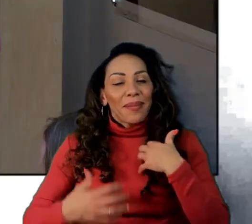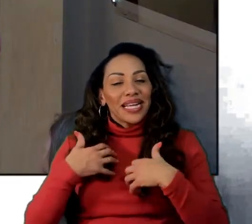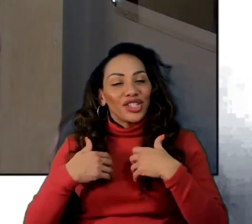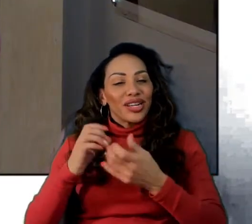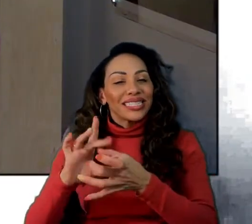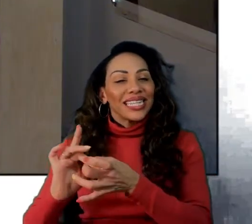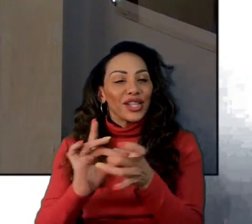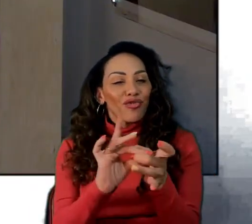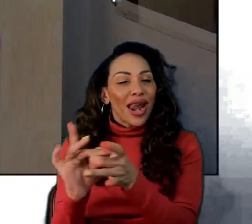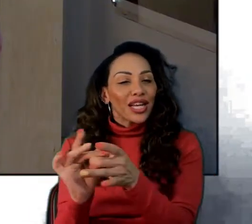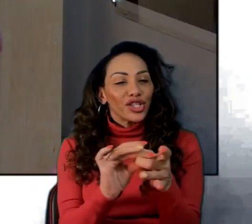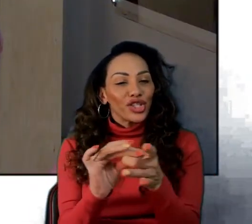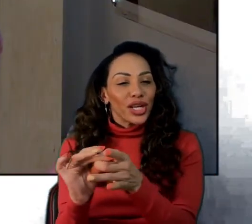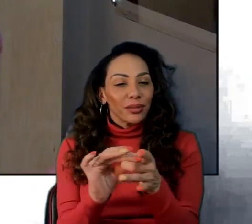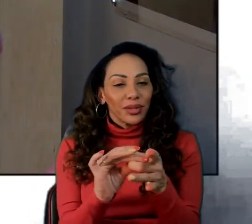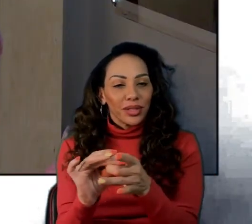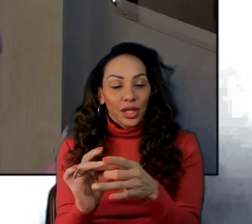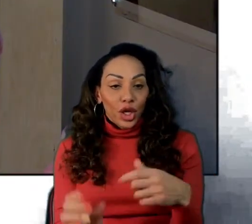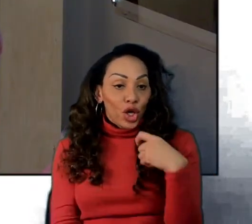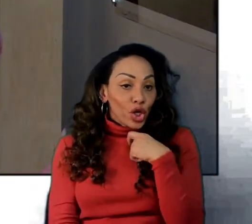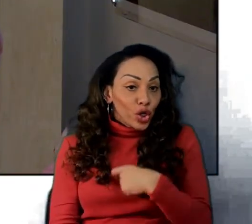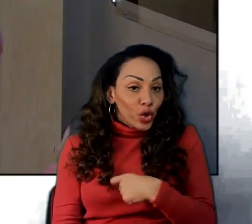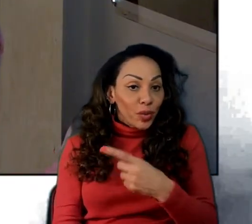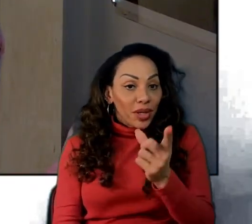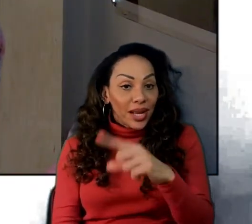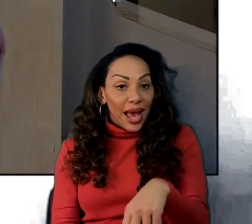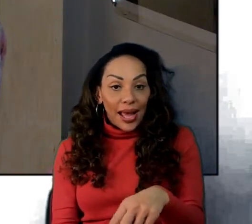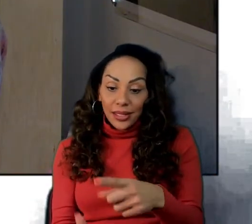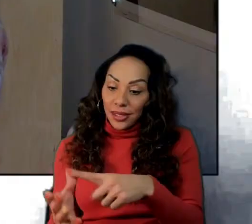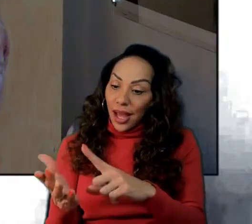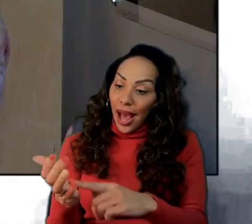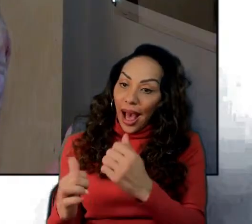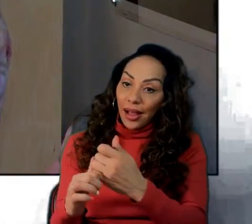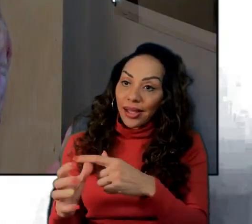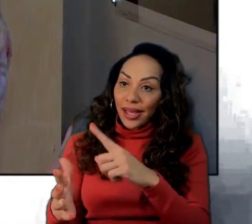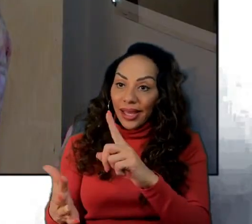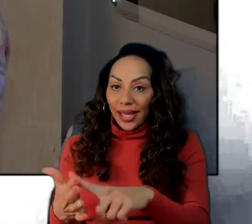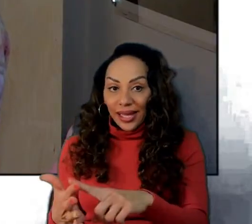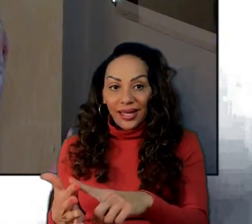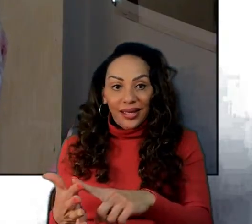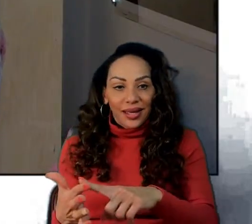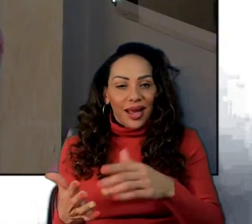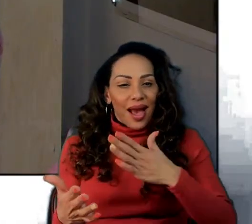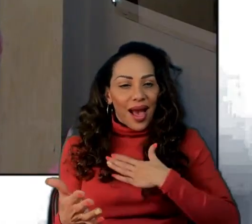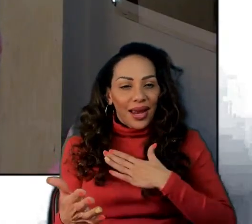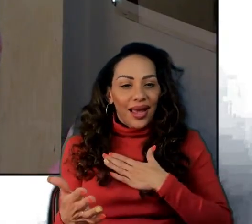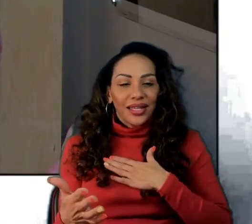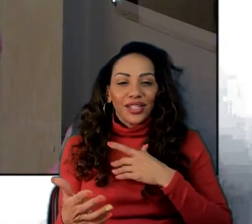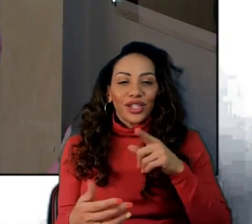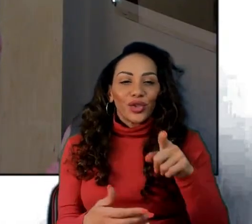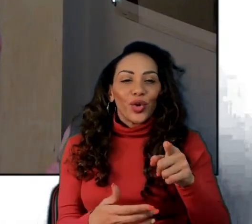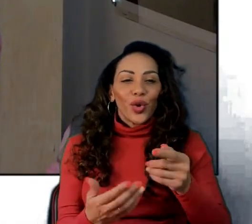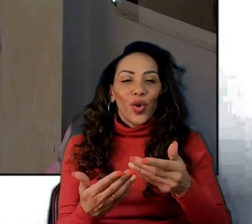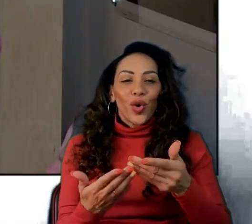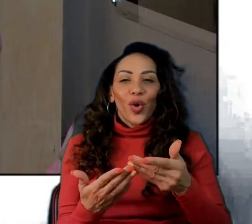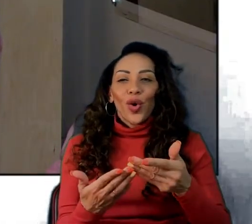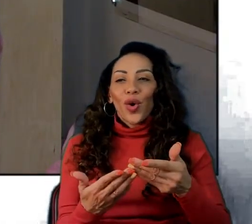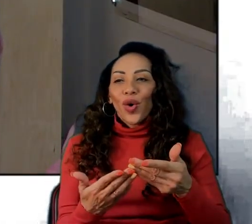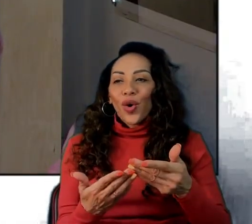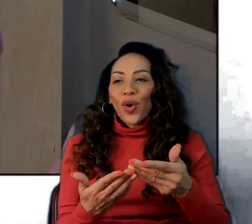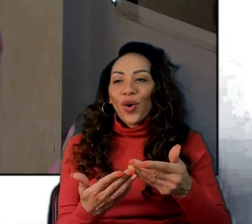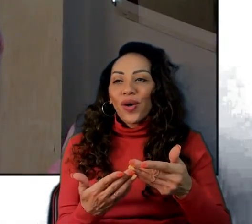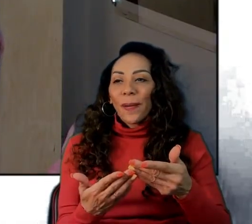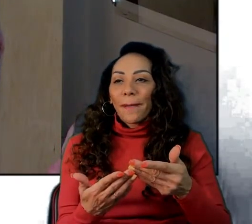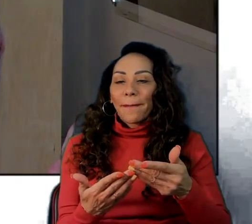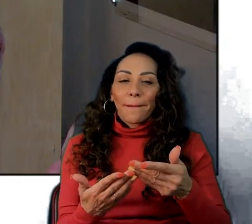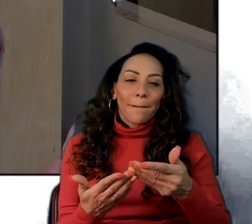between human and algae, and I really liked your comparison to the way that we see